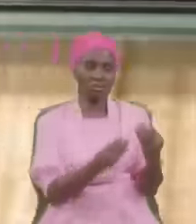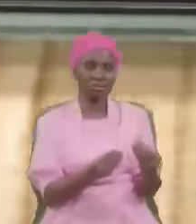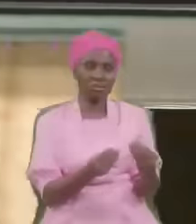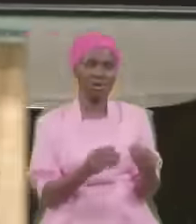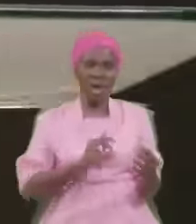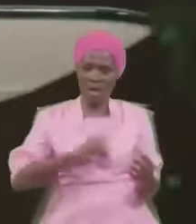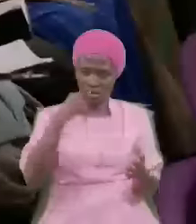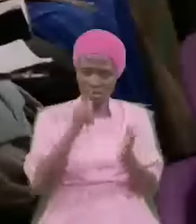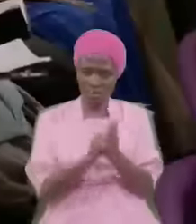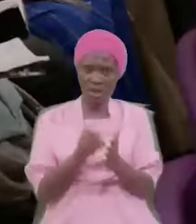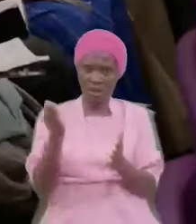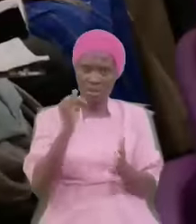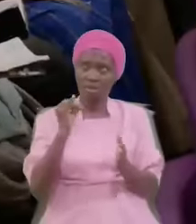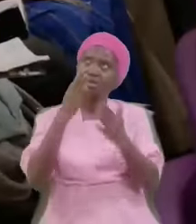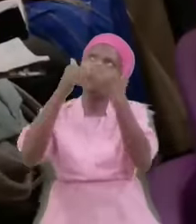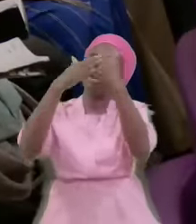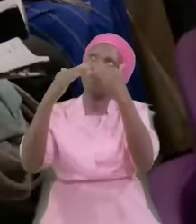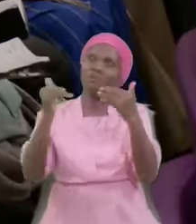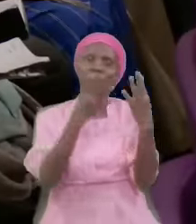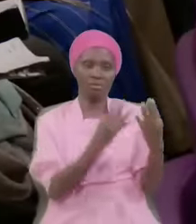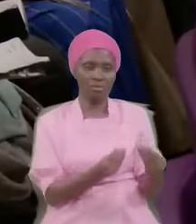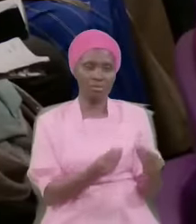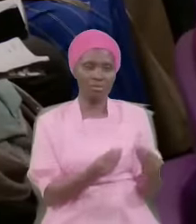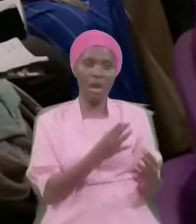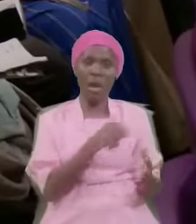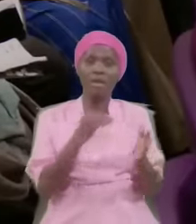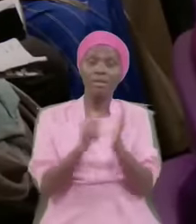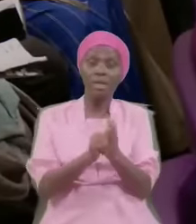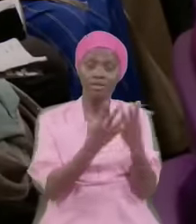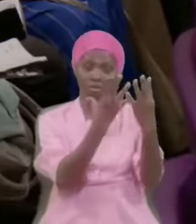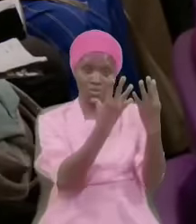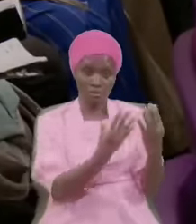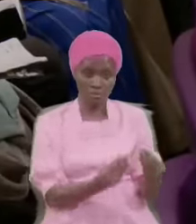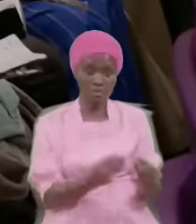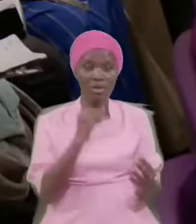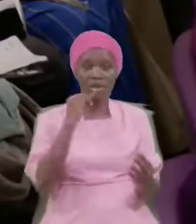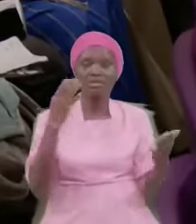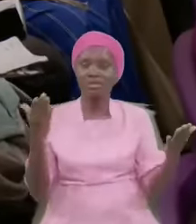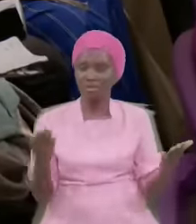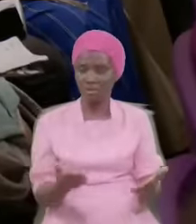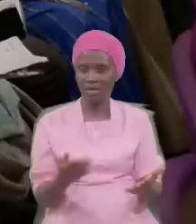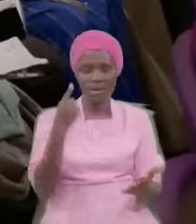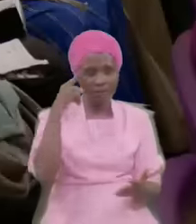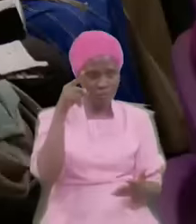heavenly solution. Amen. And that solution is here for you today.